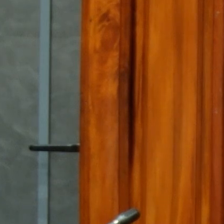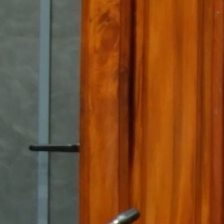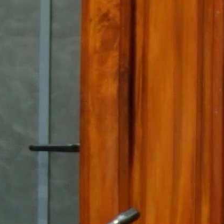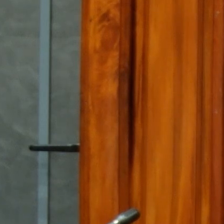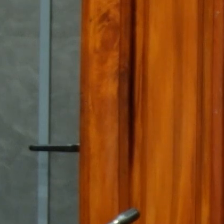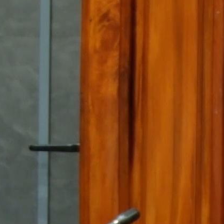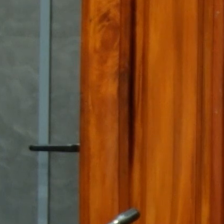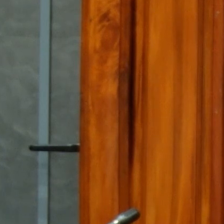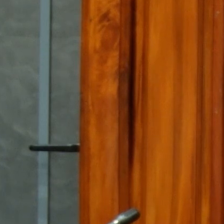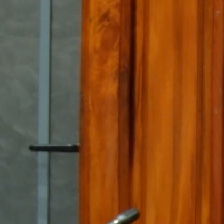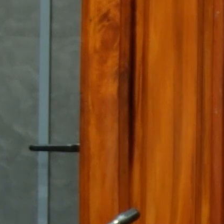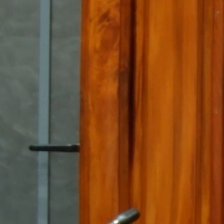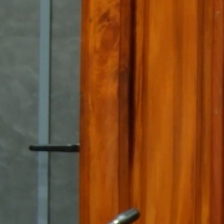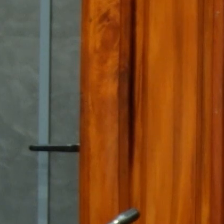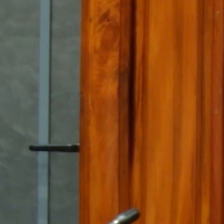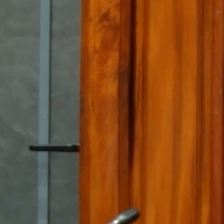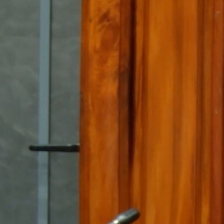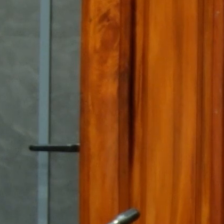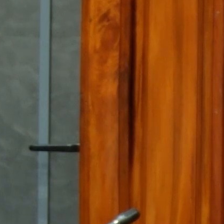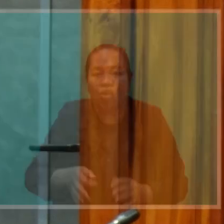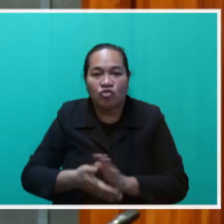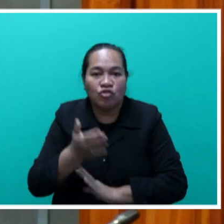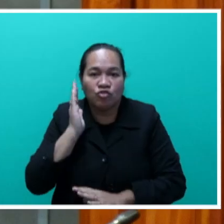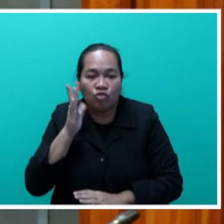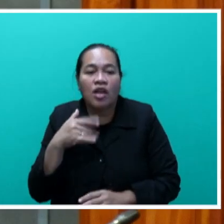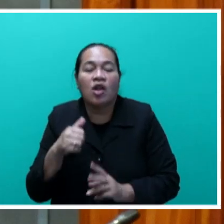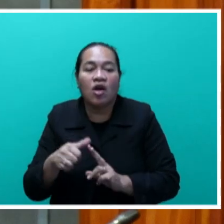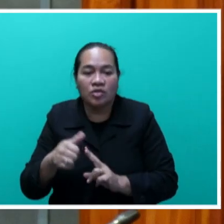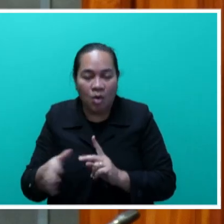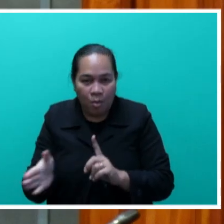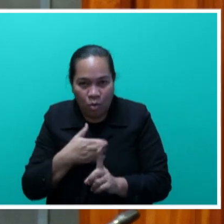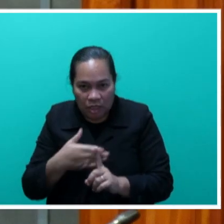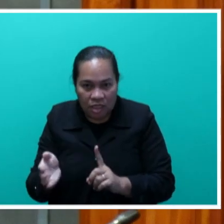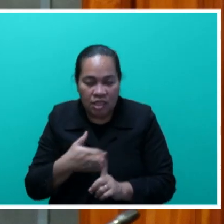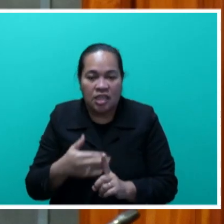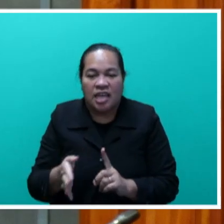teenage pregnancies, truancy, bullying, and other social challenges.